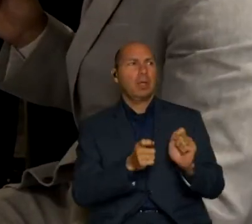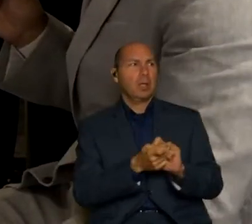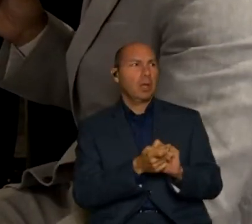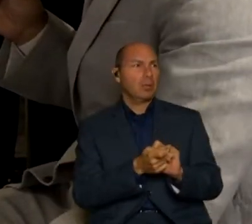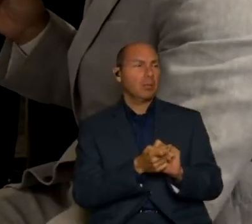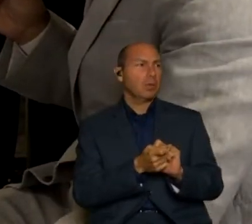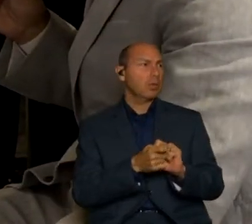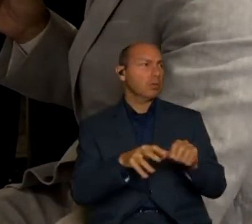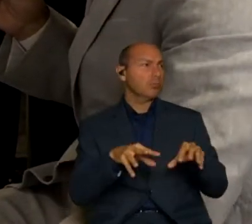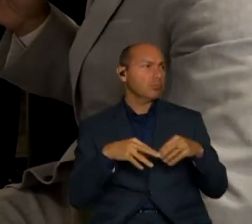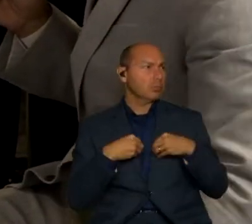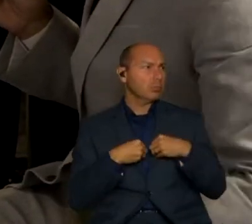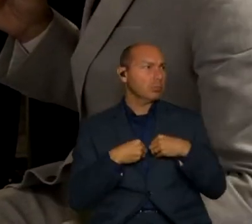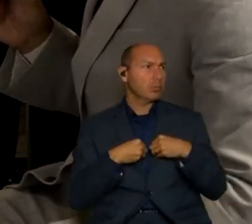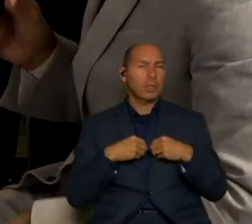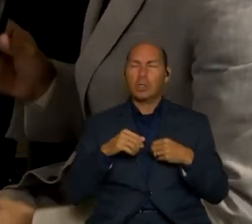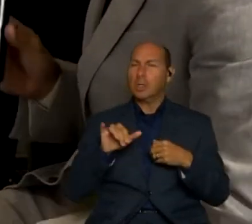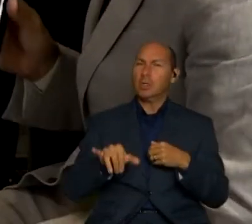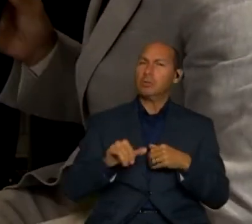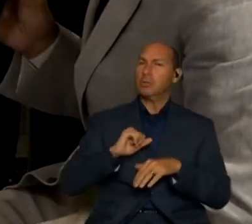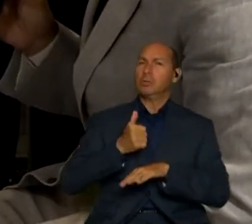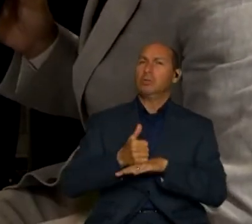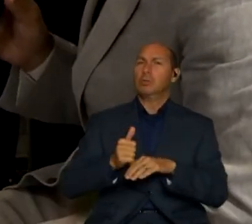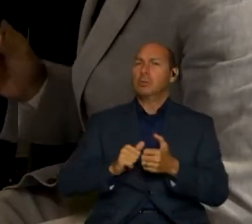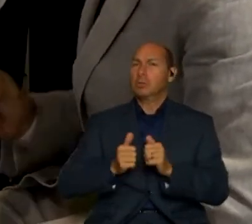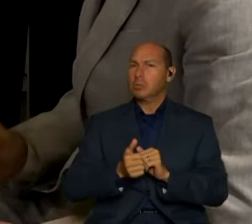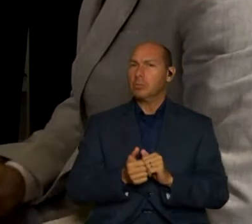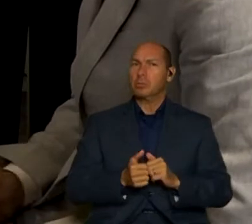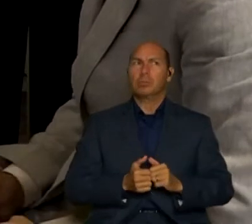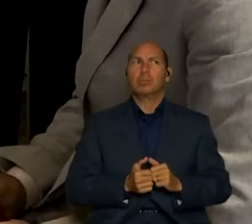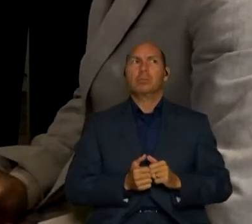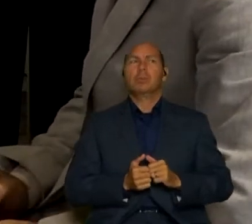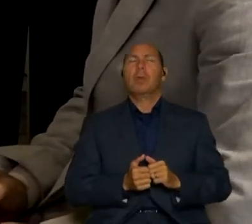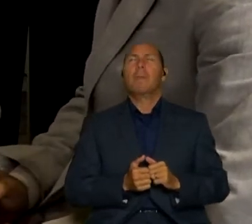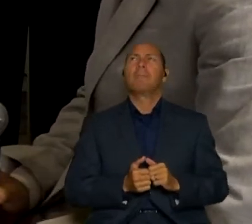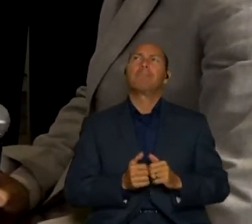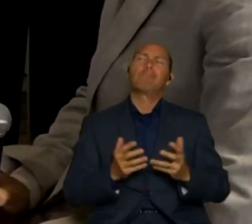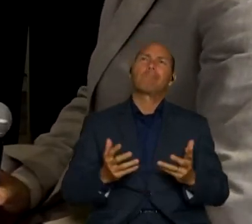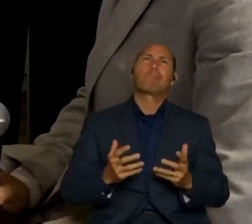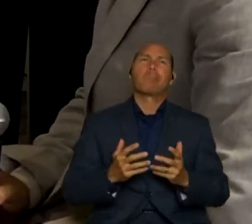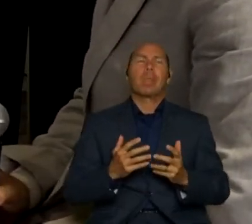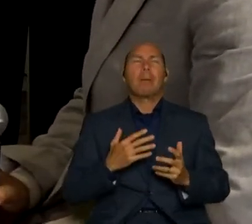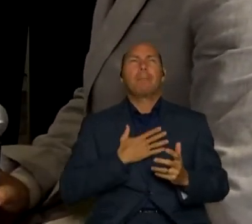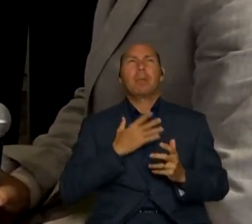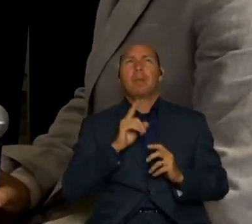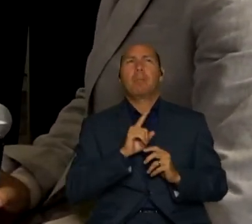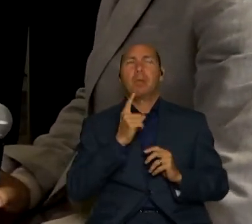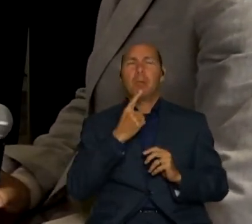actually been implemented? Well, basically, my main concern, and at first,